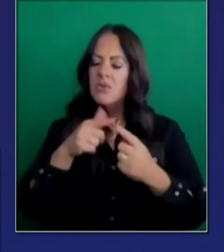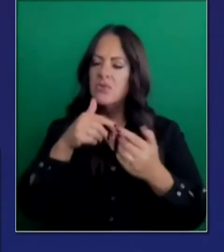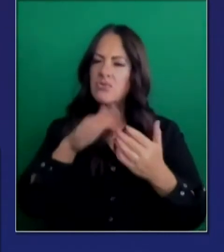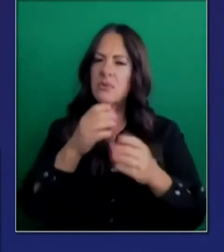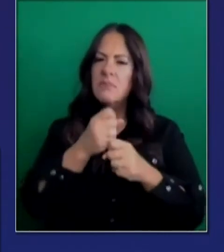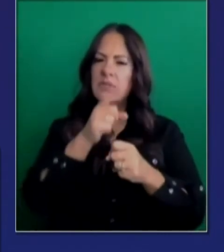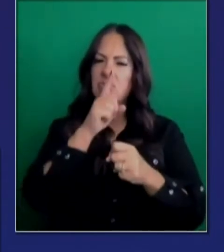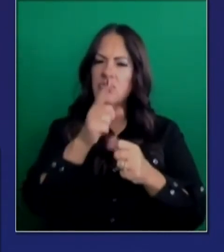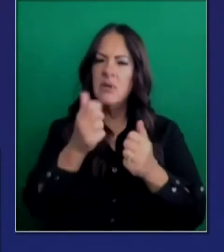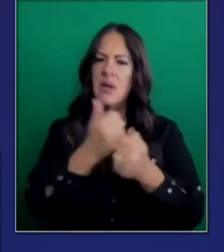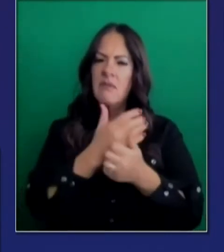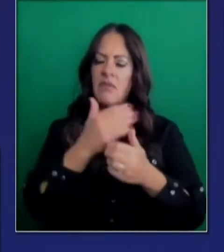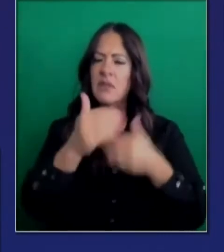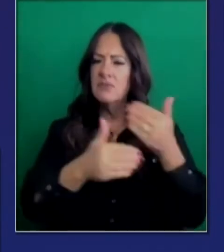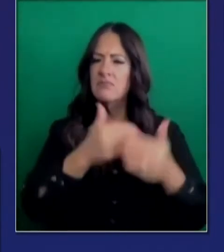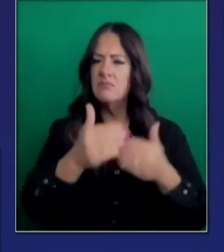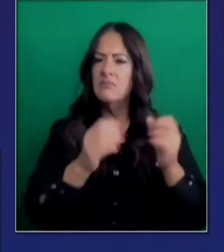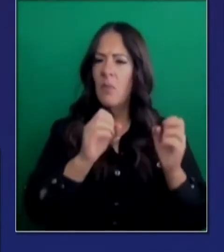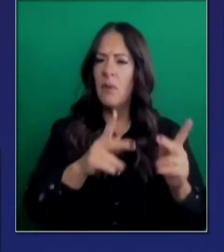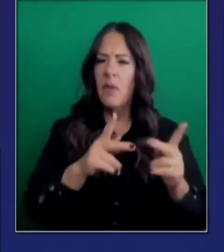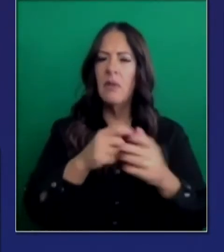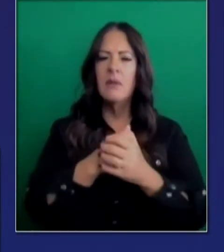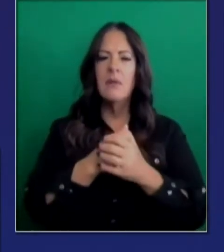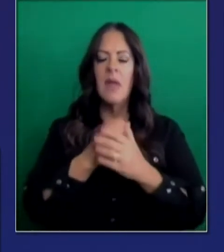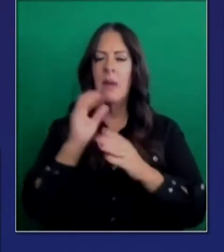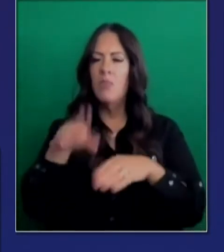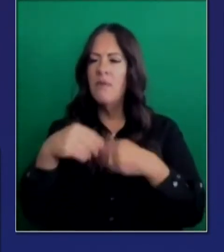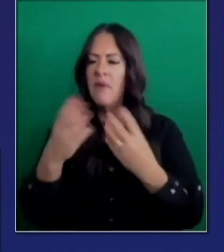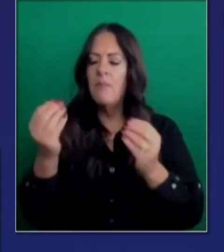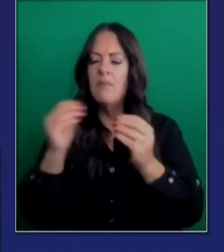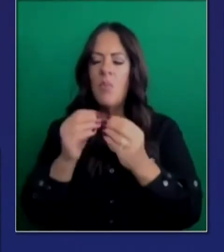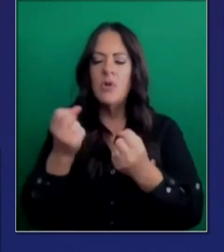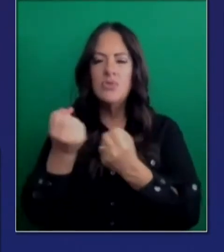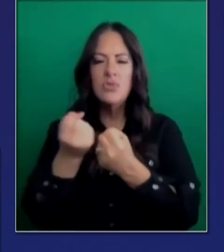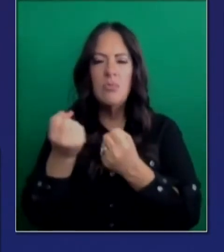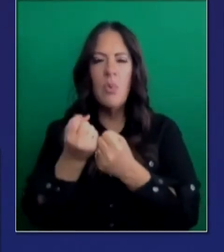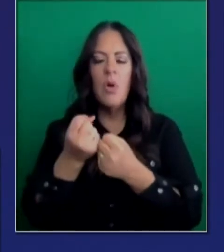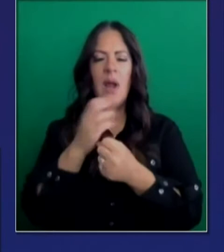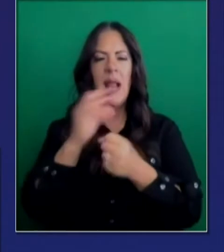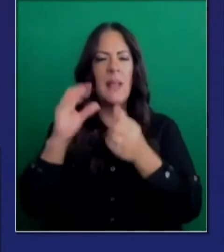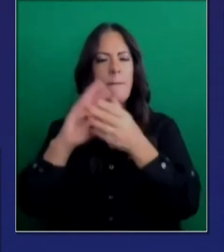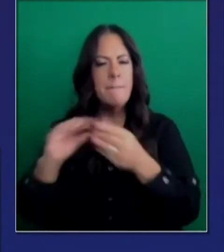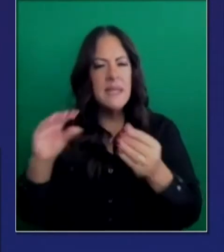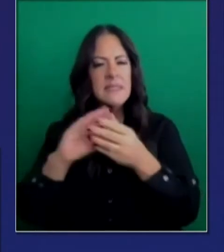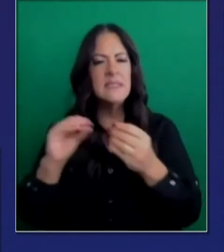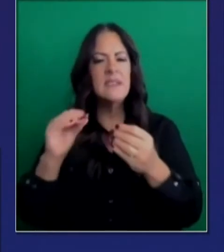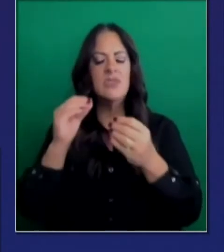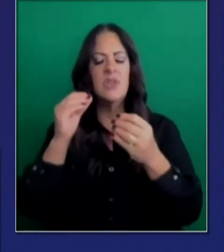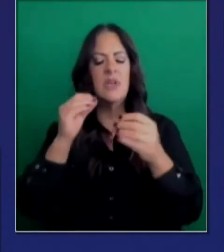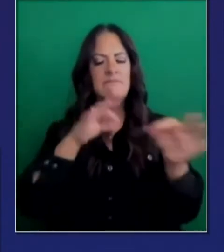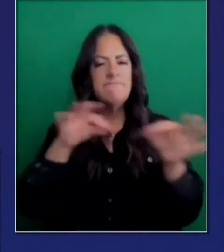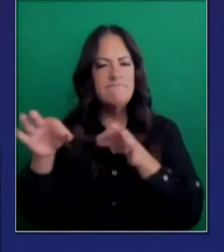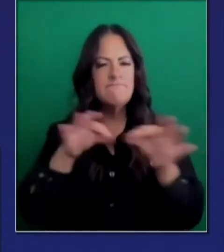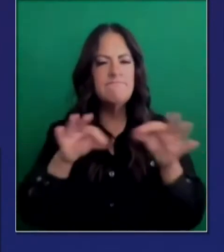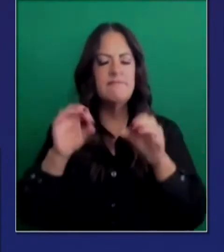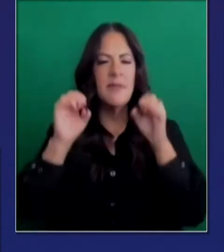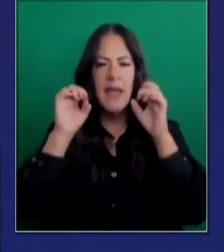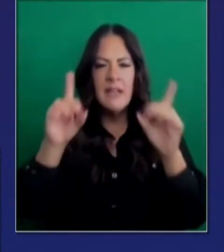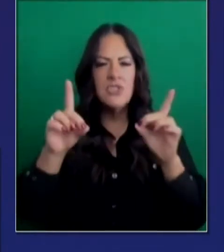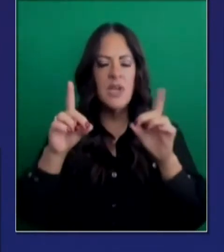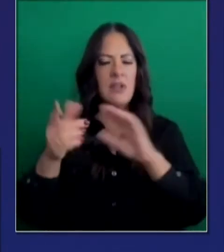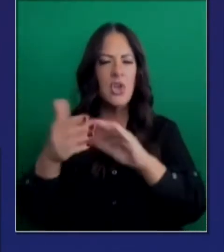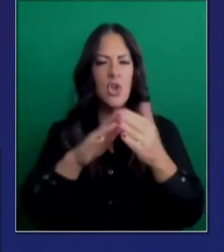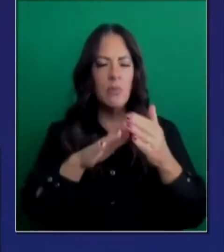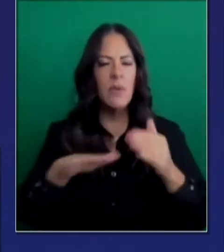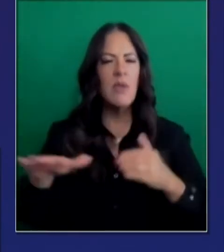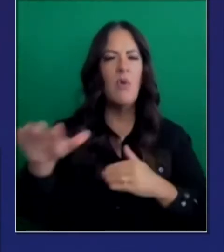not just through additional resources to help provide the vaccine, but the messaging, the PSA campaign, you saw a little bit of it today. I think